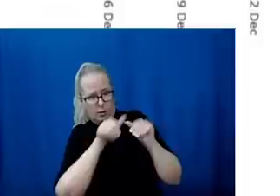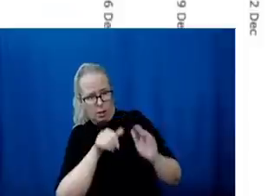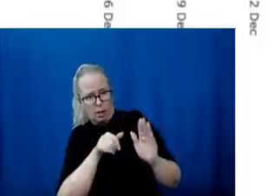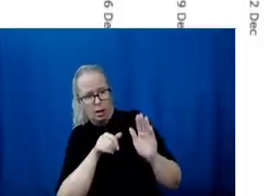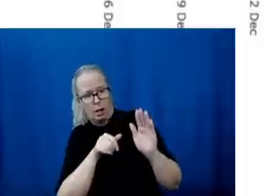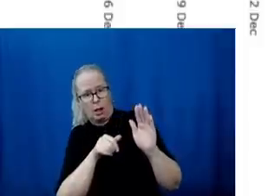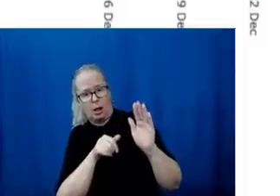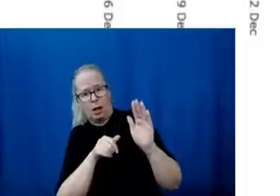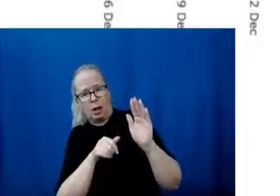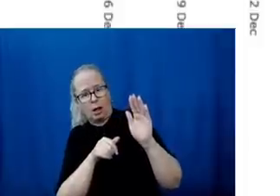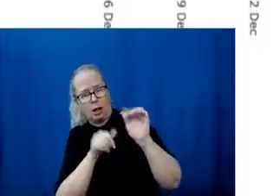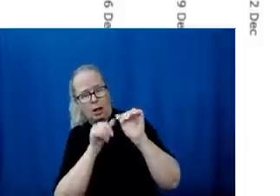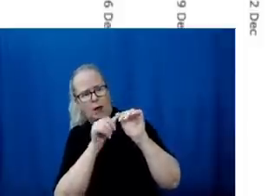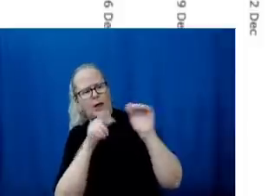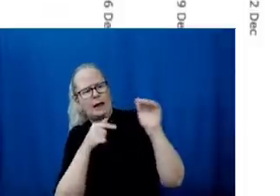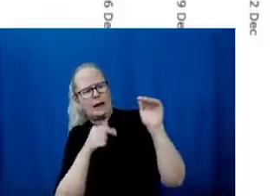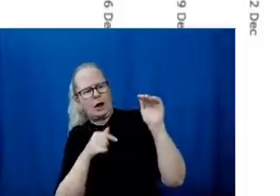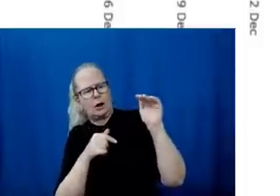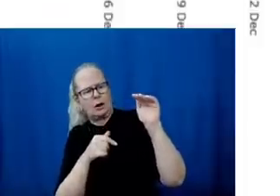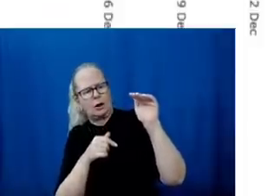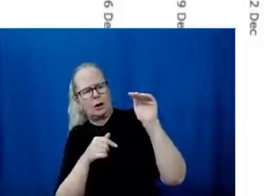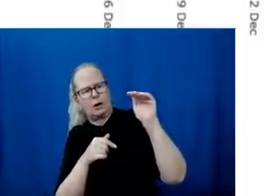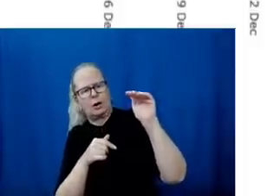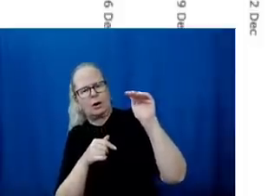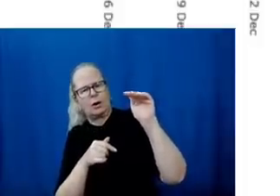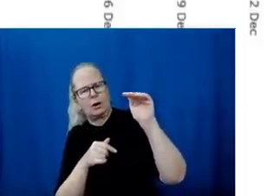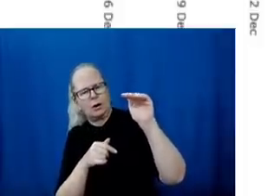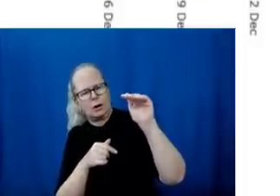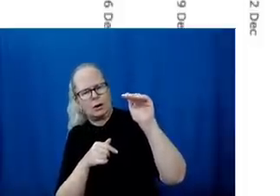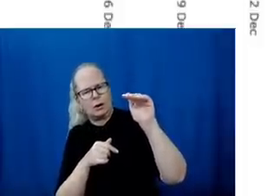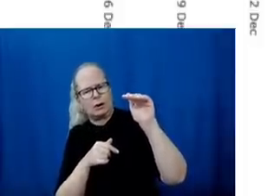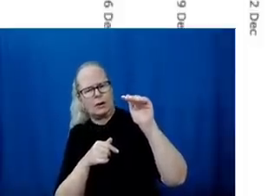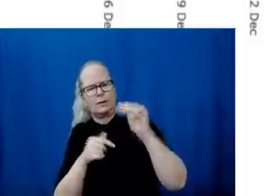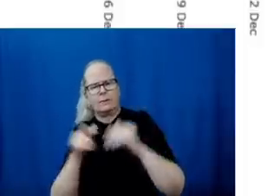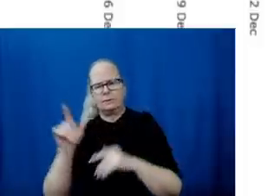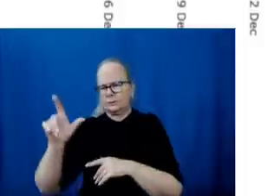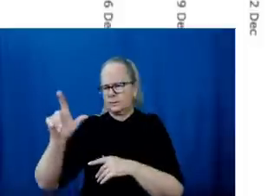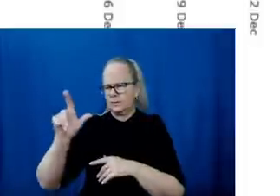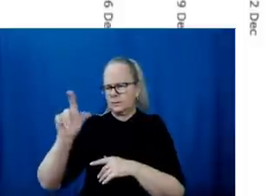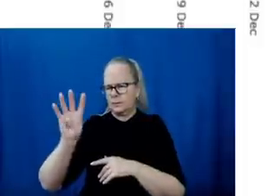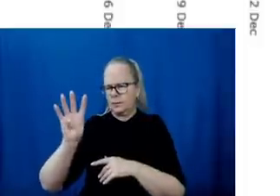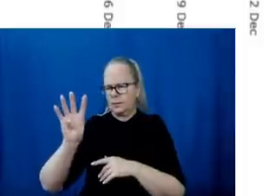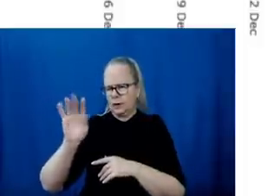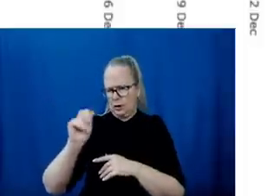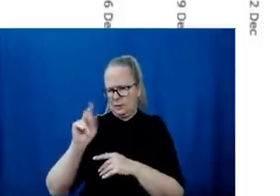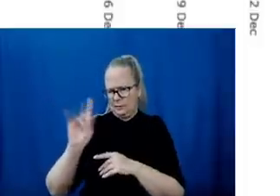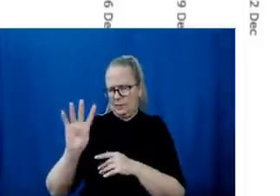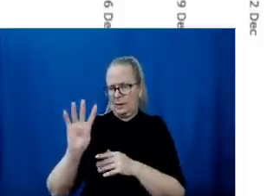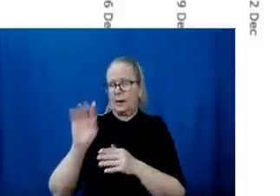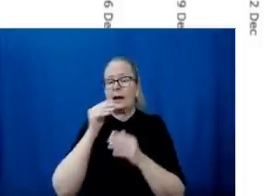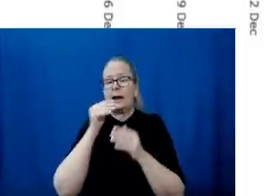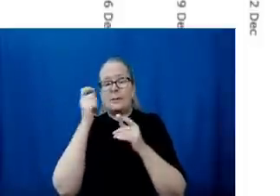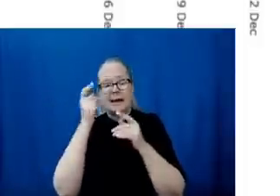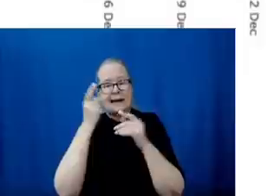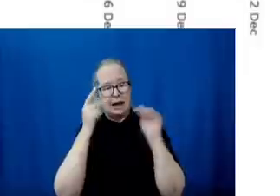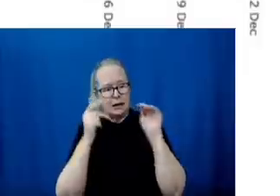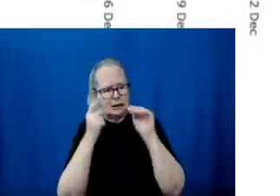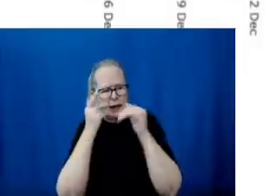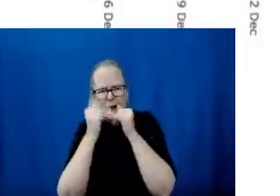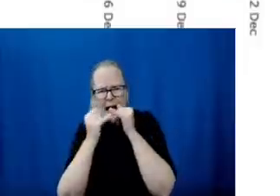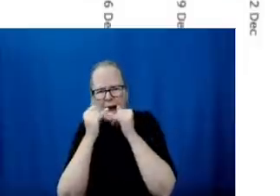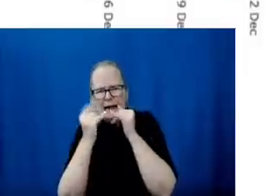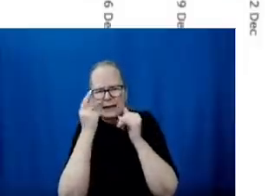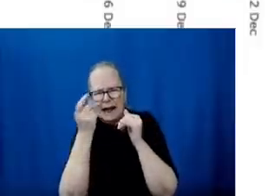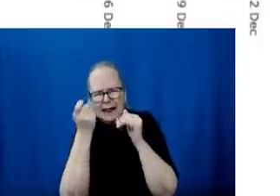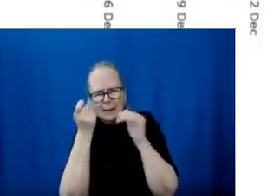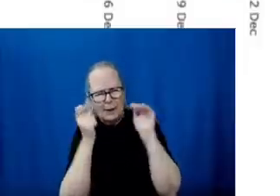going upwards, and then it kind of goes more on a linear basis towards the 24th of January. I would suggest